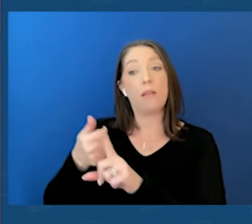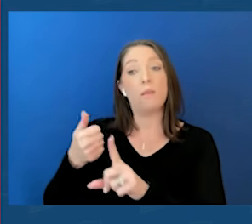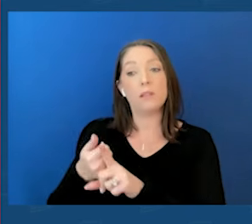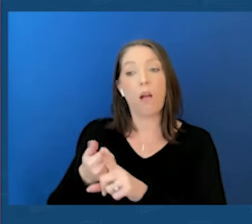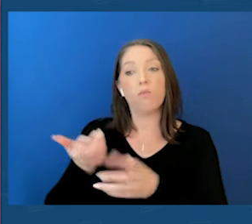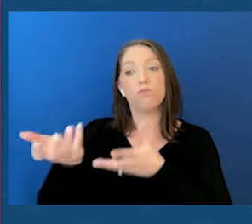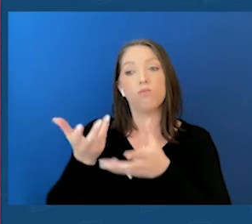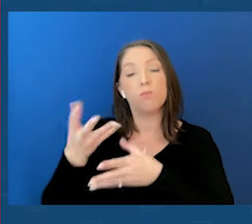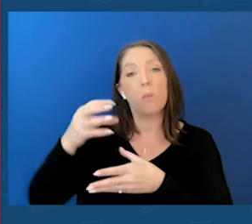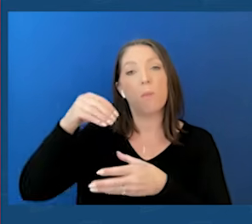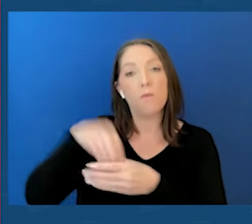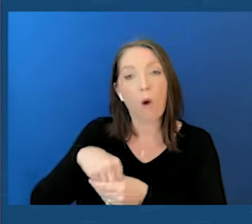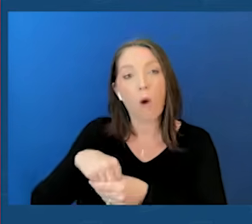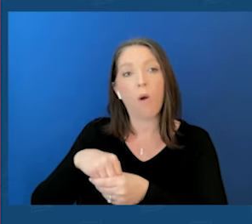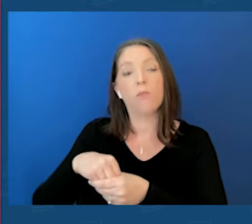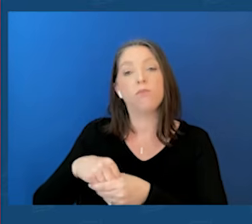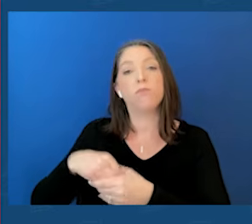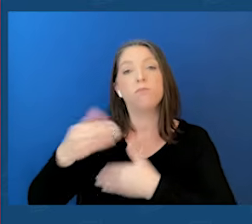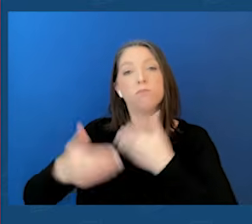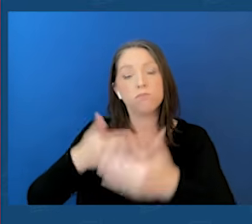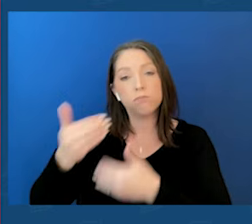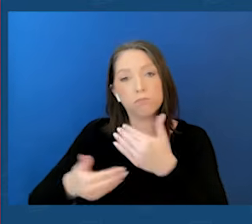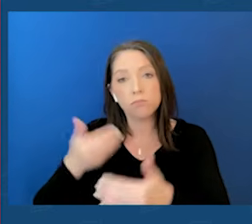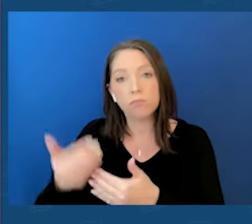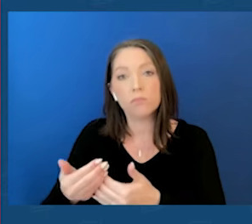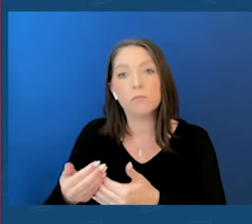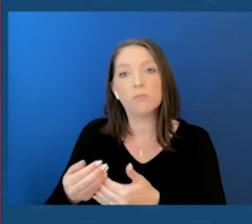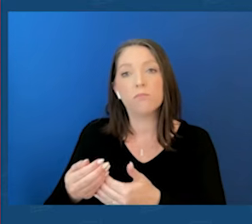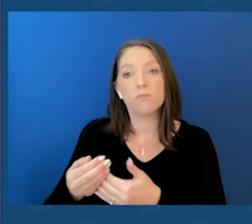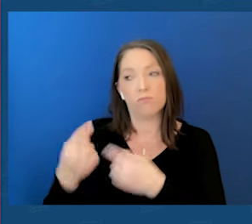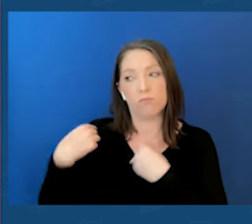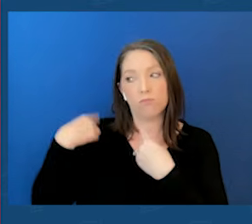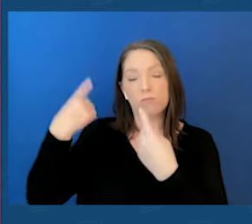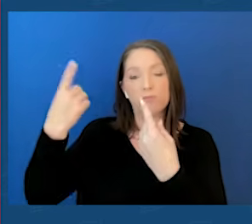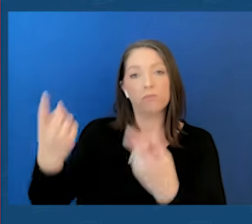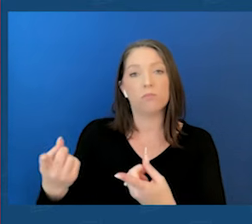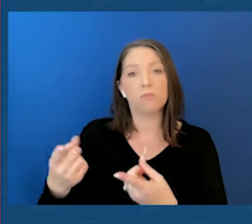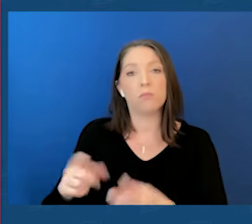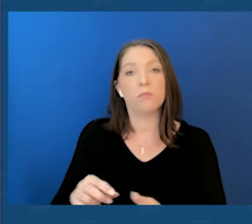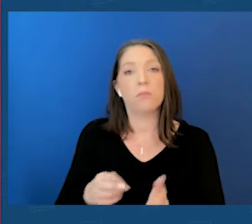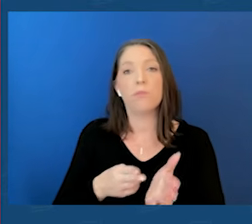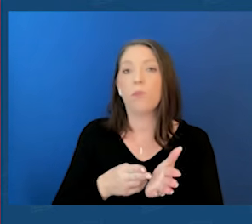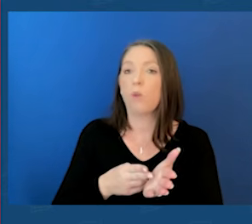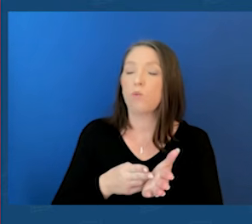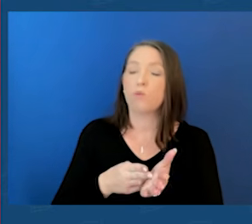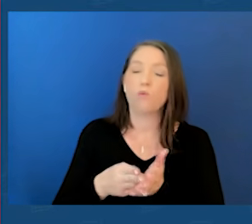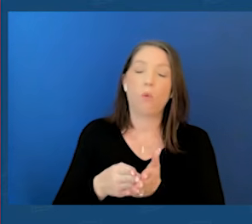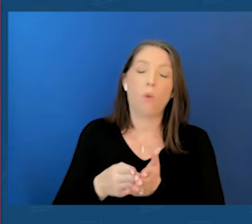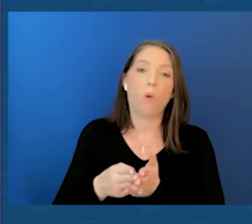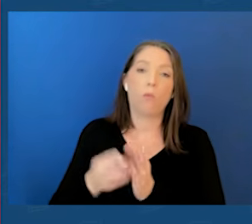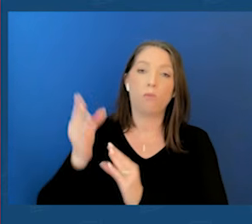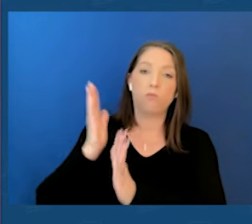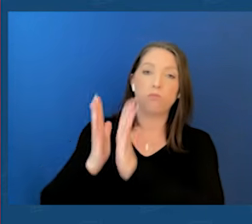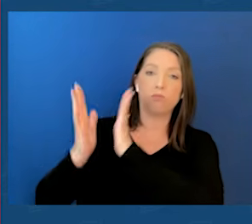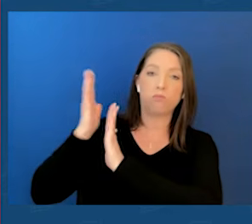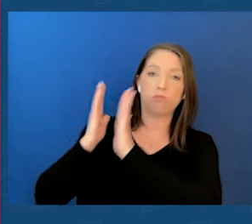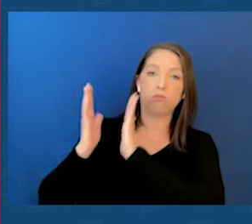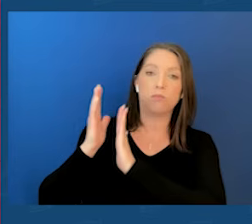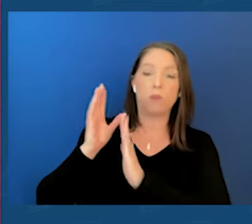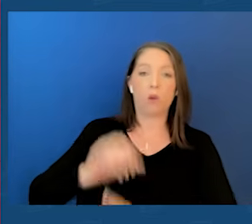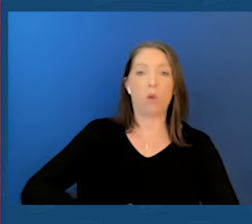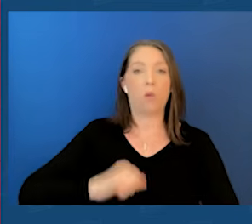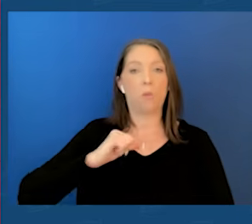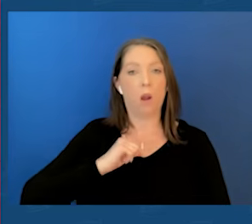long time. I'm sure that our ancestors are proud of the Majority Leader of the New York State